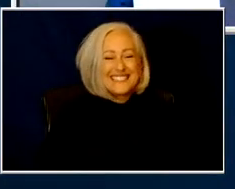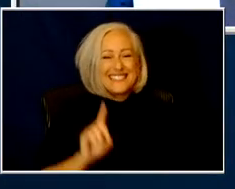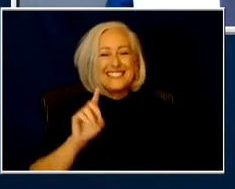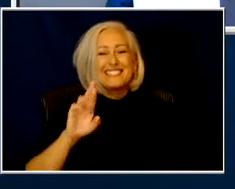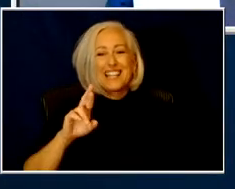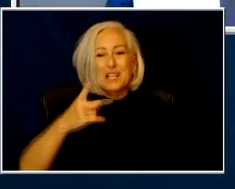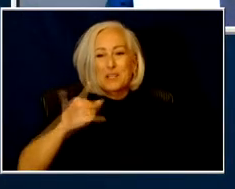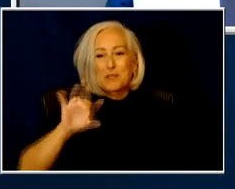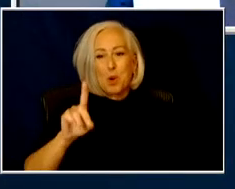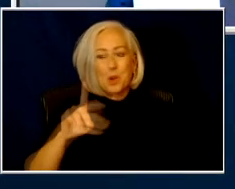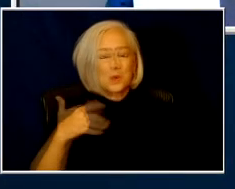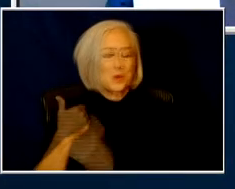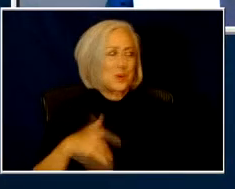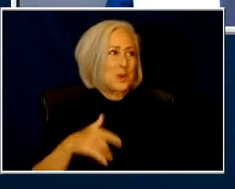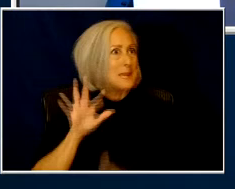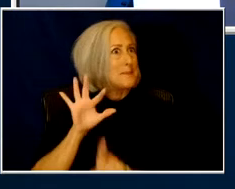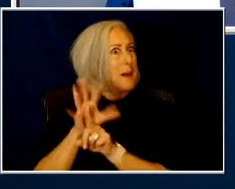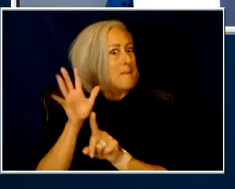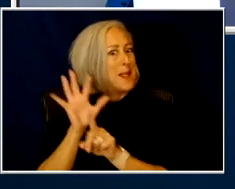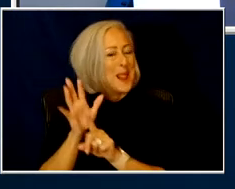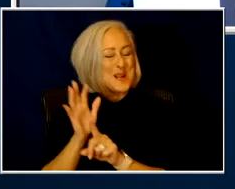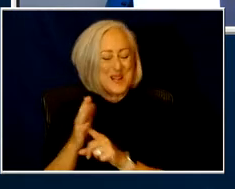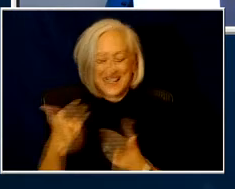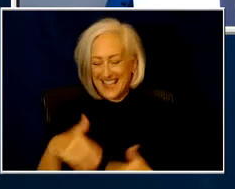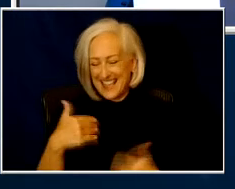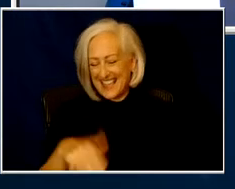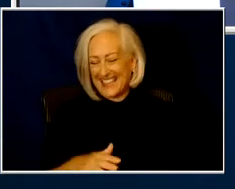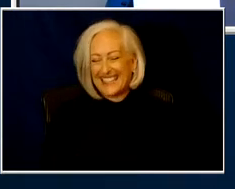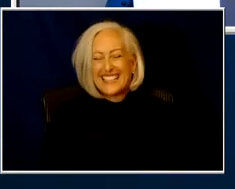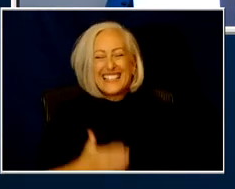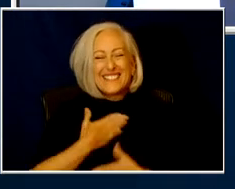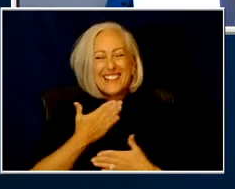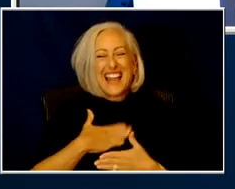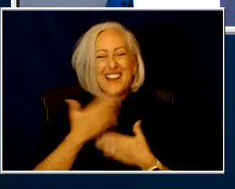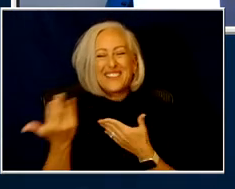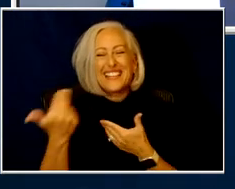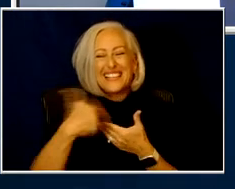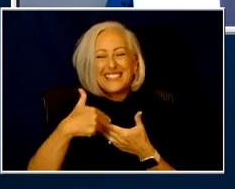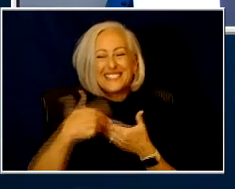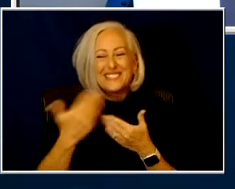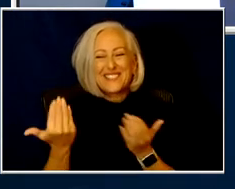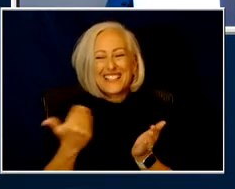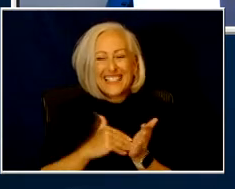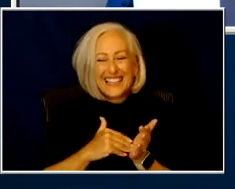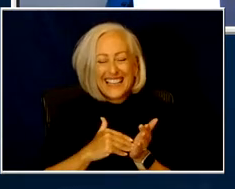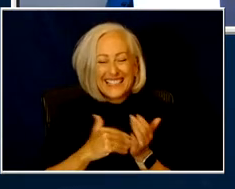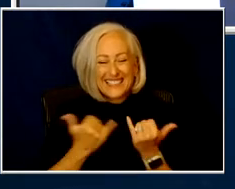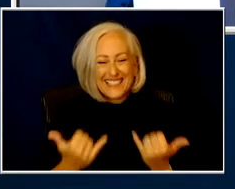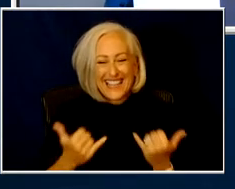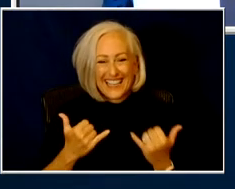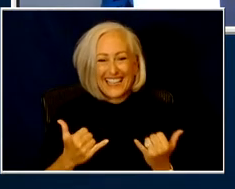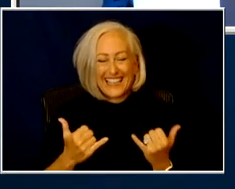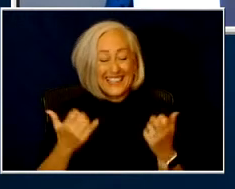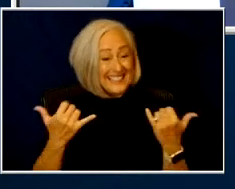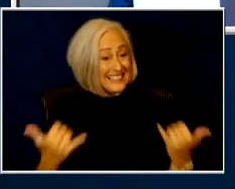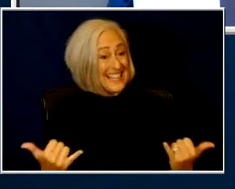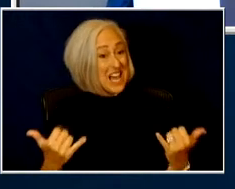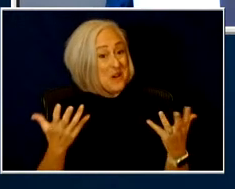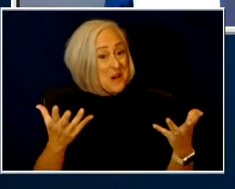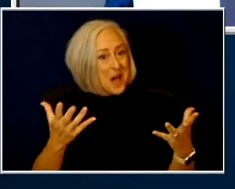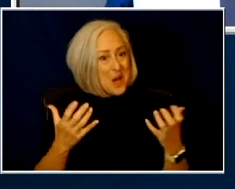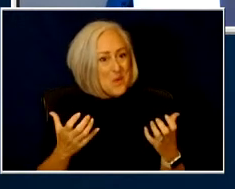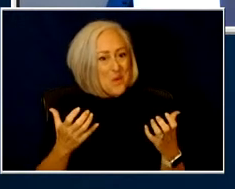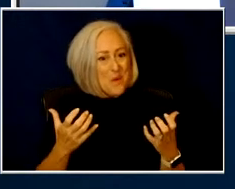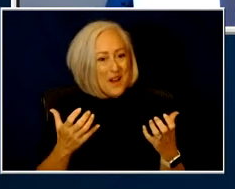popular guest so so we've gotten they're very happy that he's back on today so I just wanted to jump in with a couple